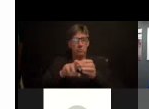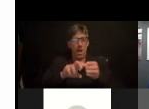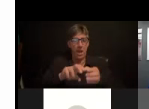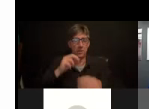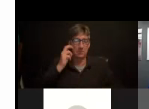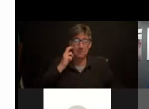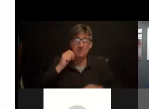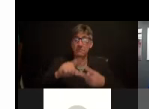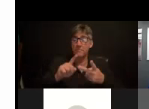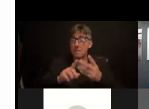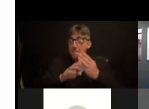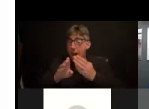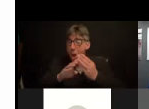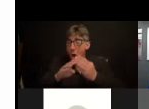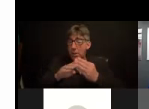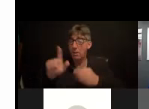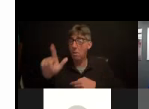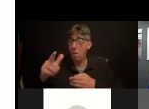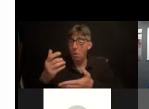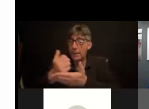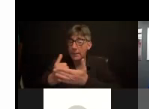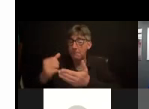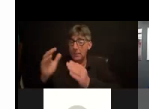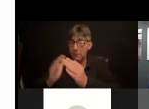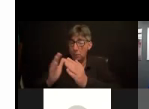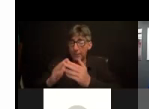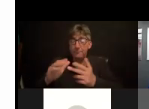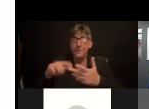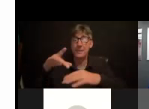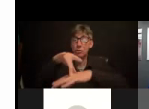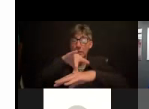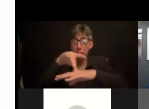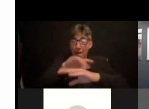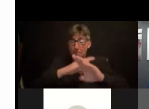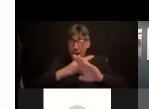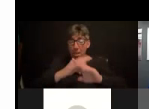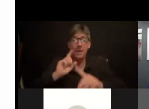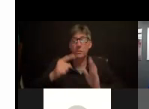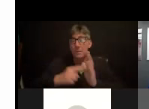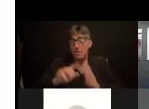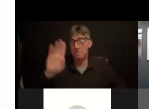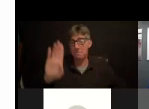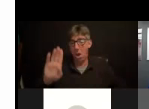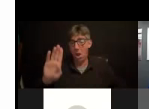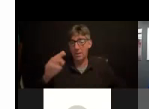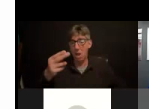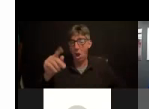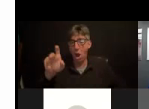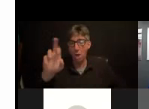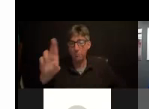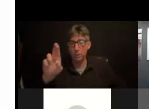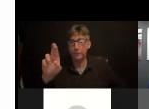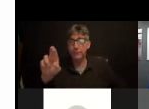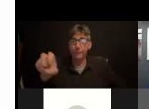Minority and low-income communities, areas with geographic barriers like the Boston Harbor that make switching to other modes more difficult,